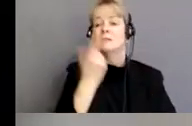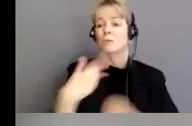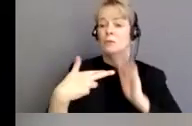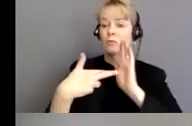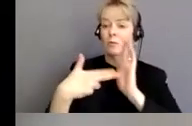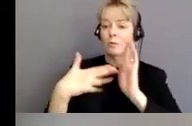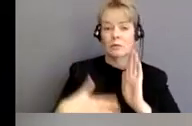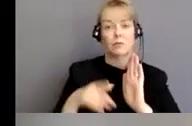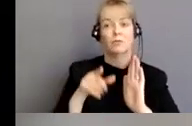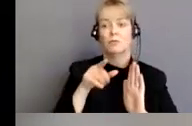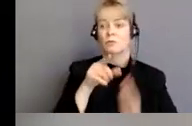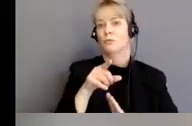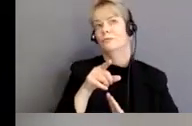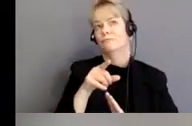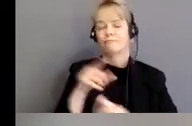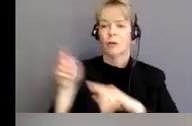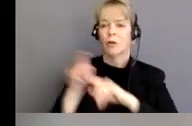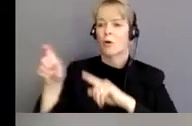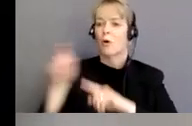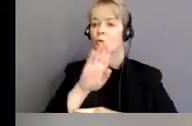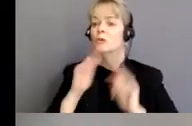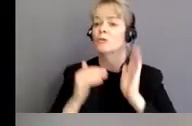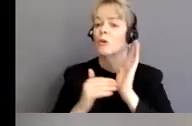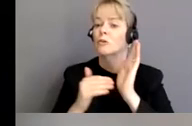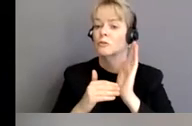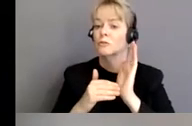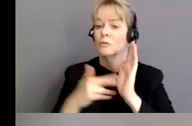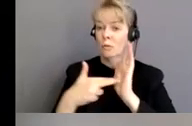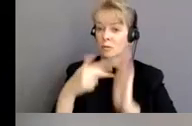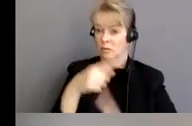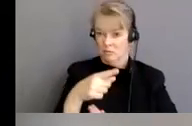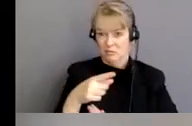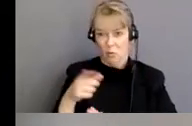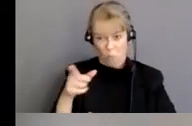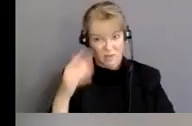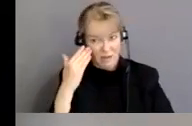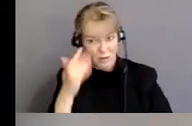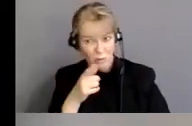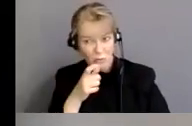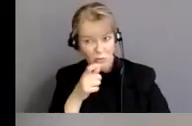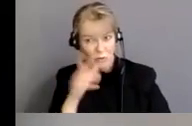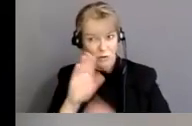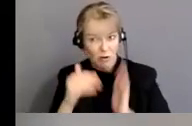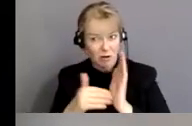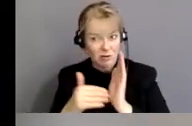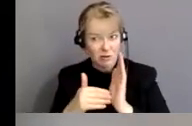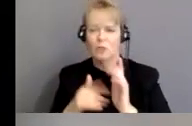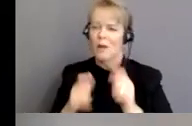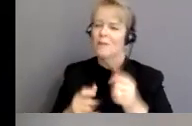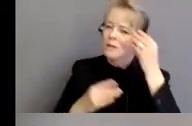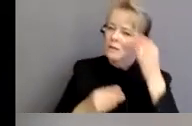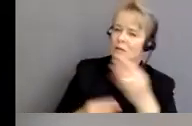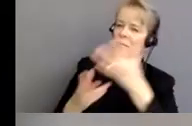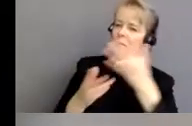medical professional you deal with? And this is where I talk about, you want to be able to communicate this information. So you want to ensure that this